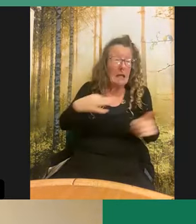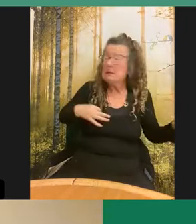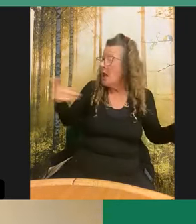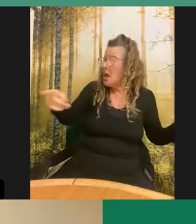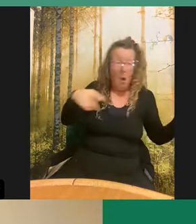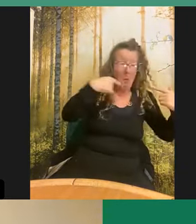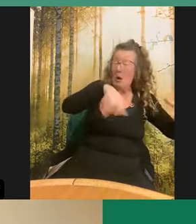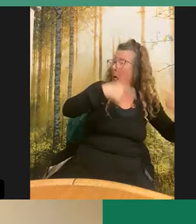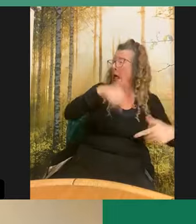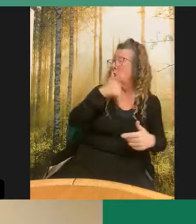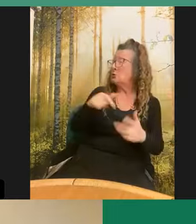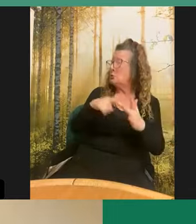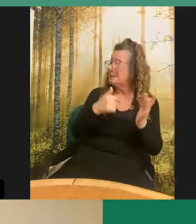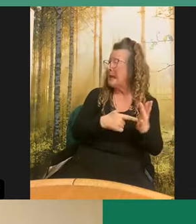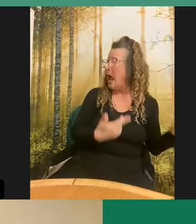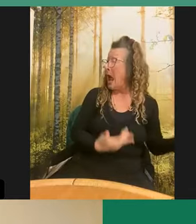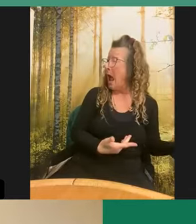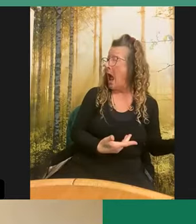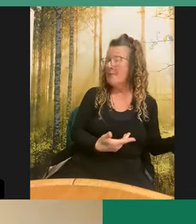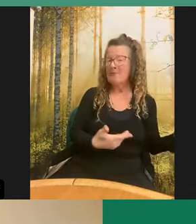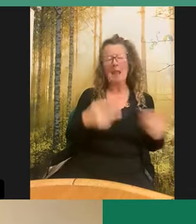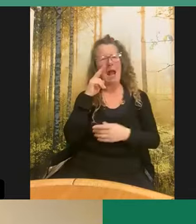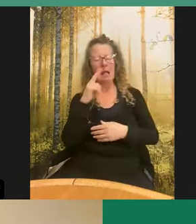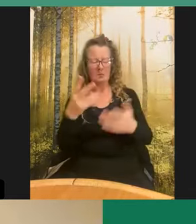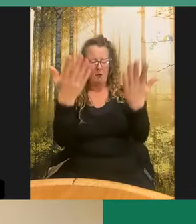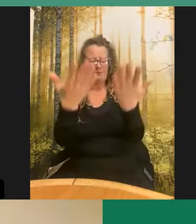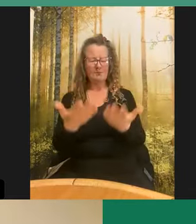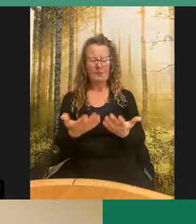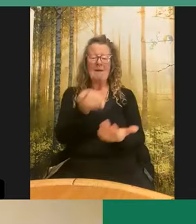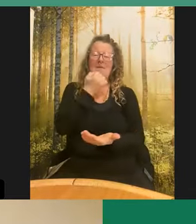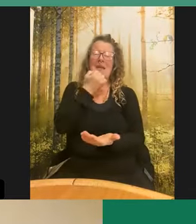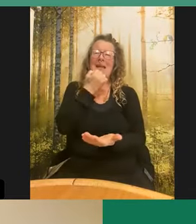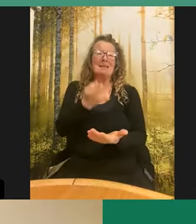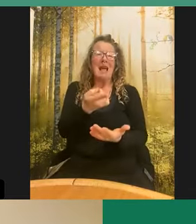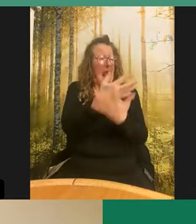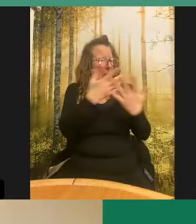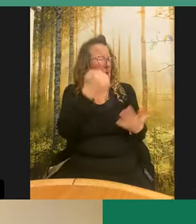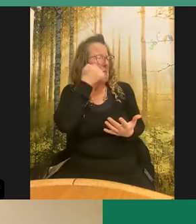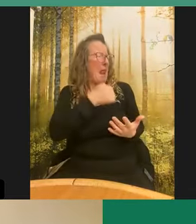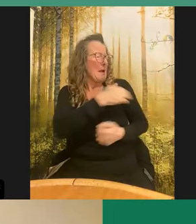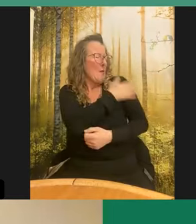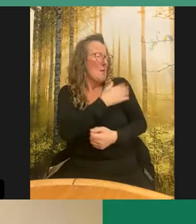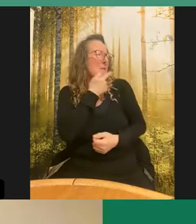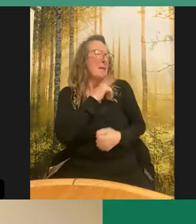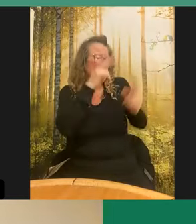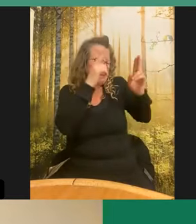Black and Brown people died because they don't have access to this